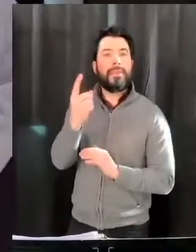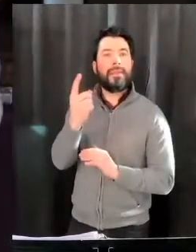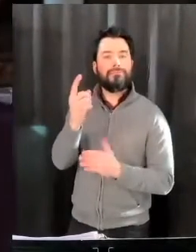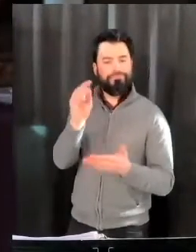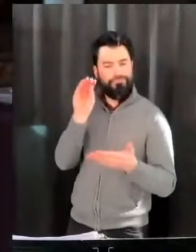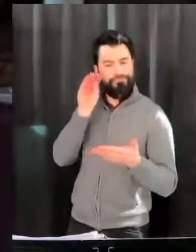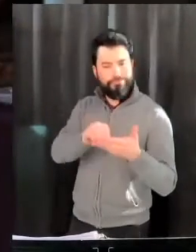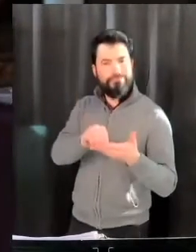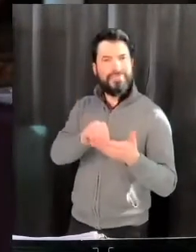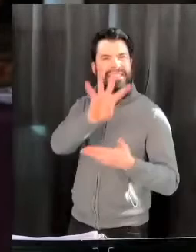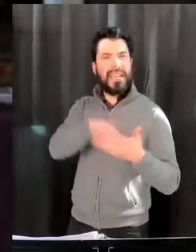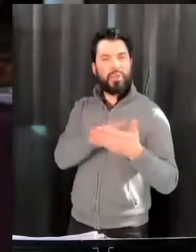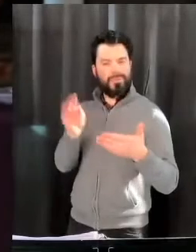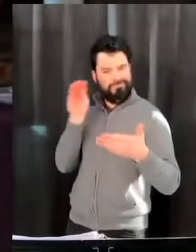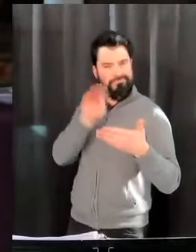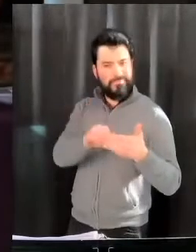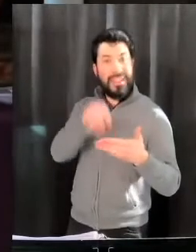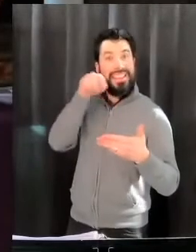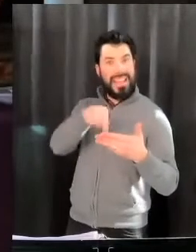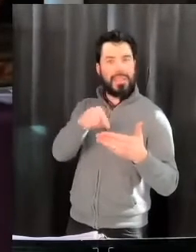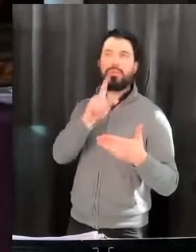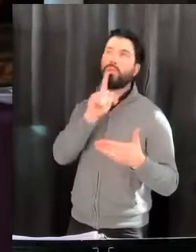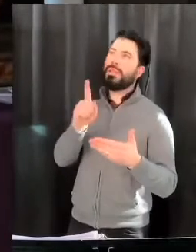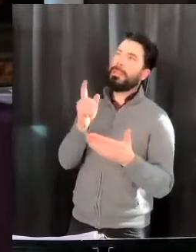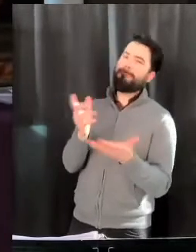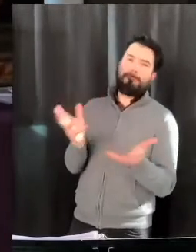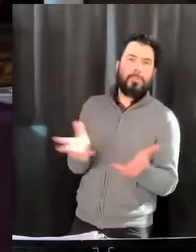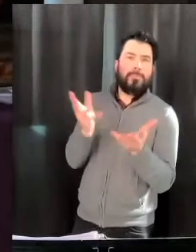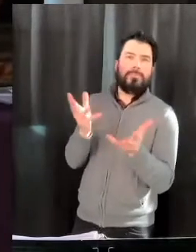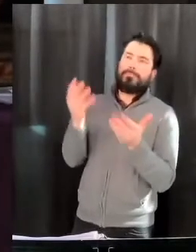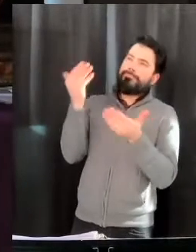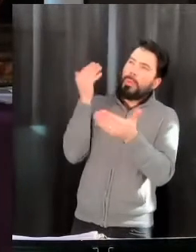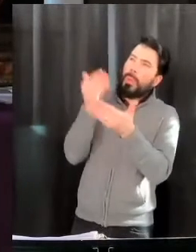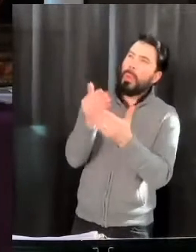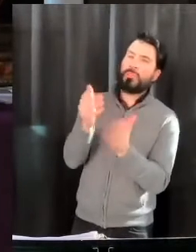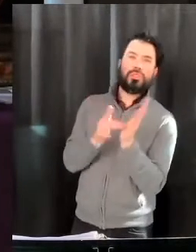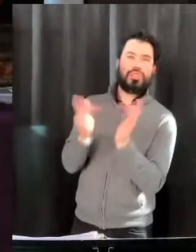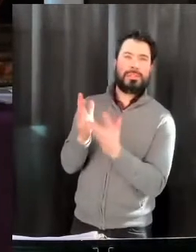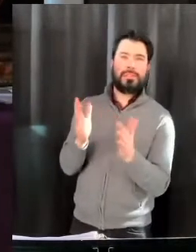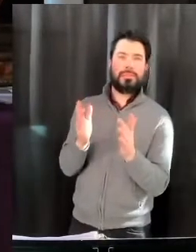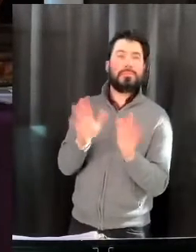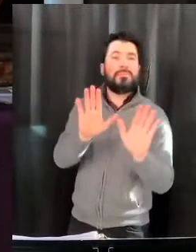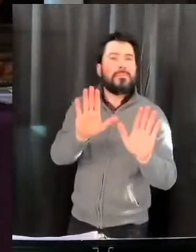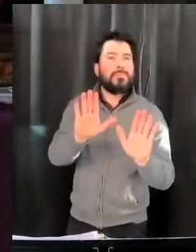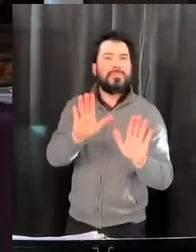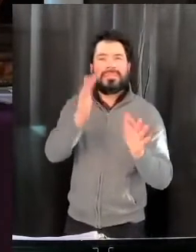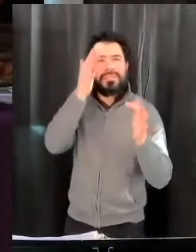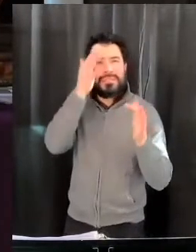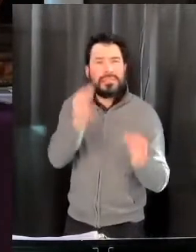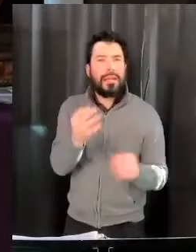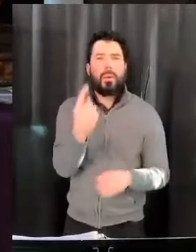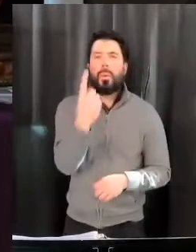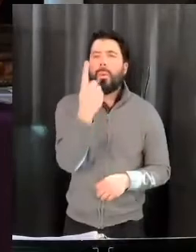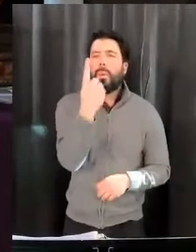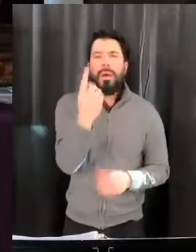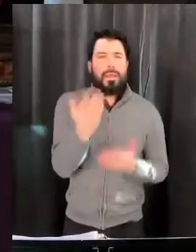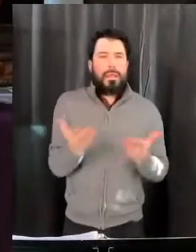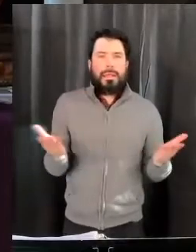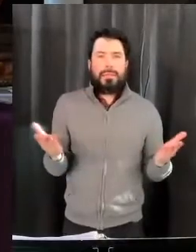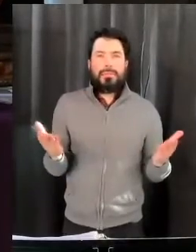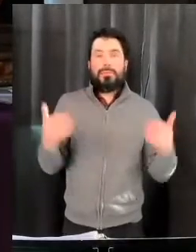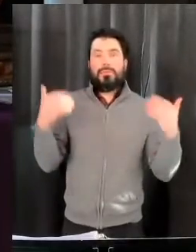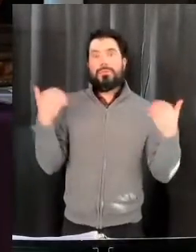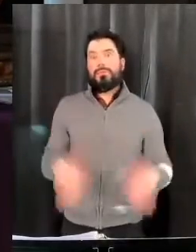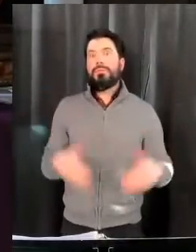trick here. I would encourage you to choose just one thing. There are a